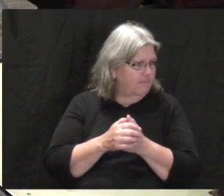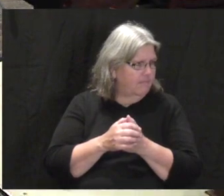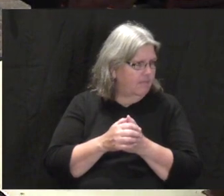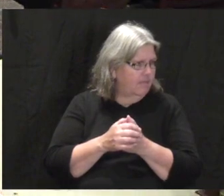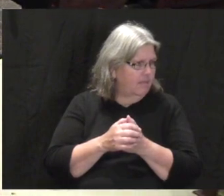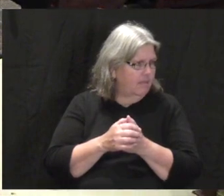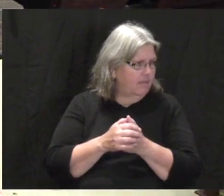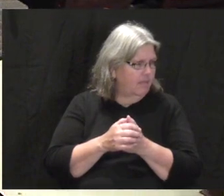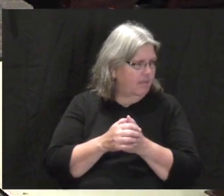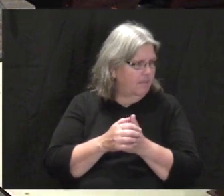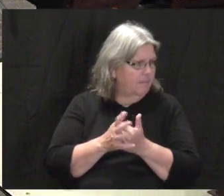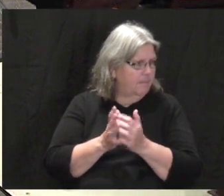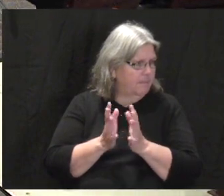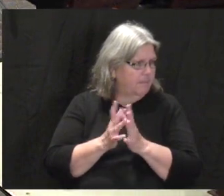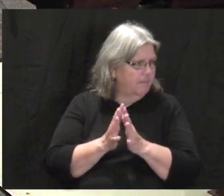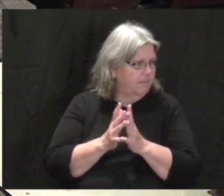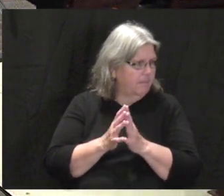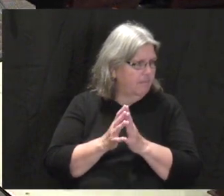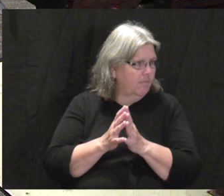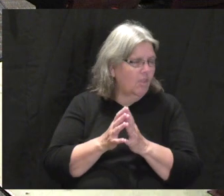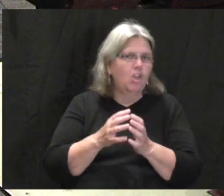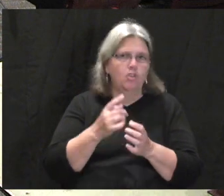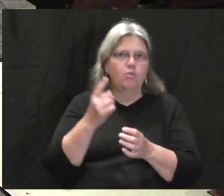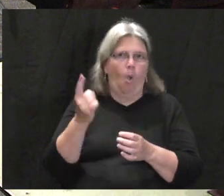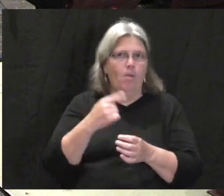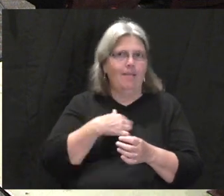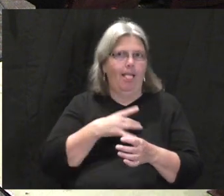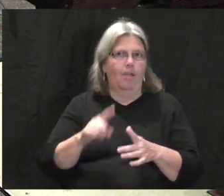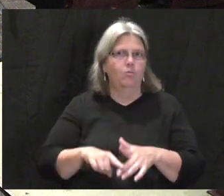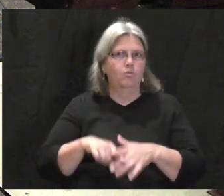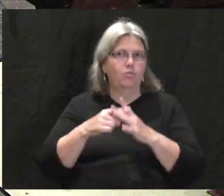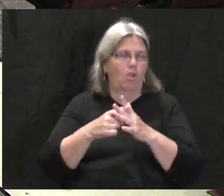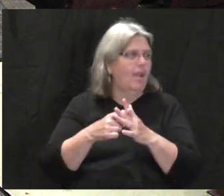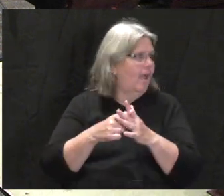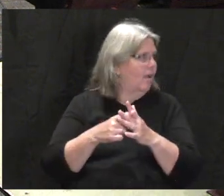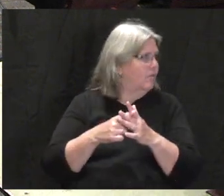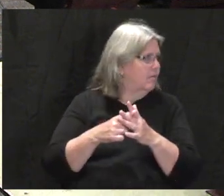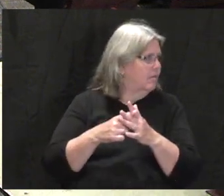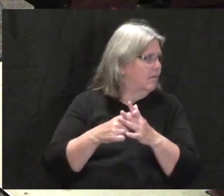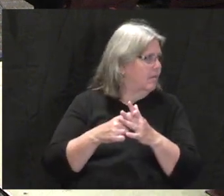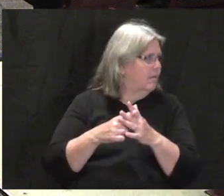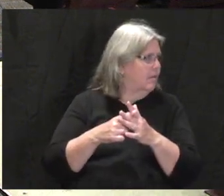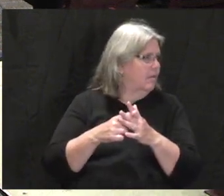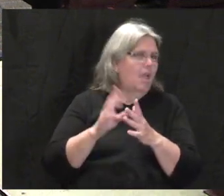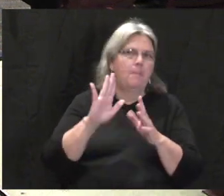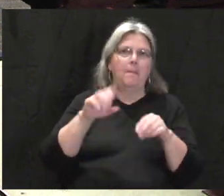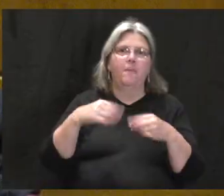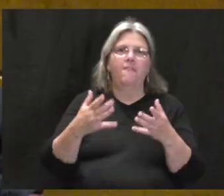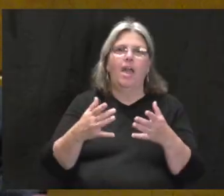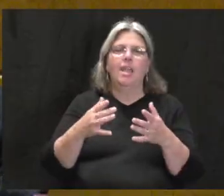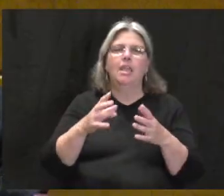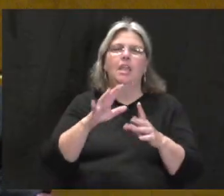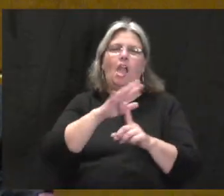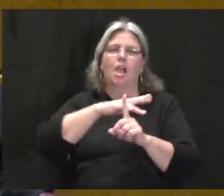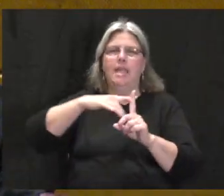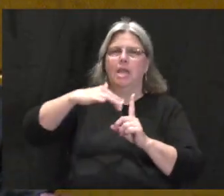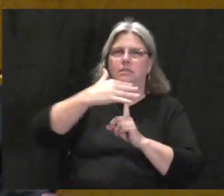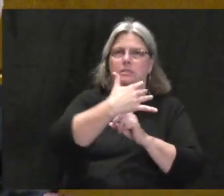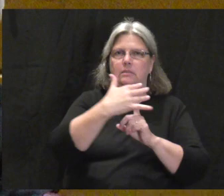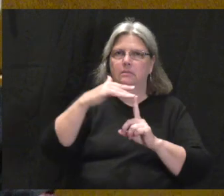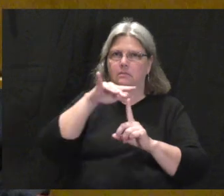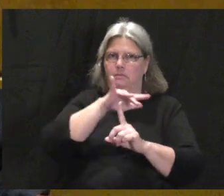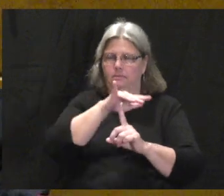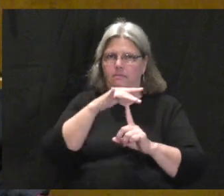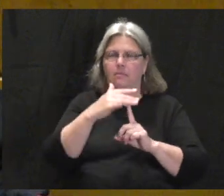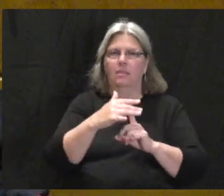I always like to start out these things by providing a little bit of context. So these